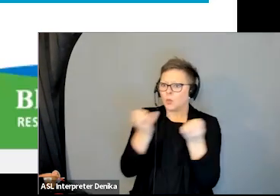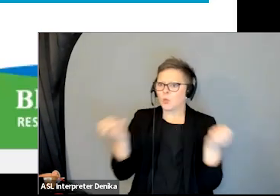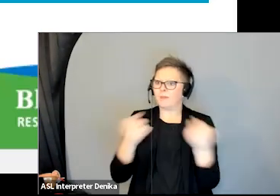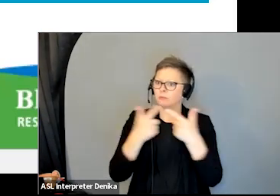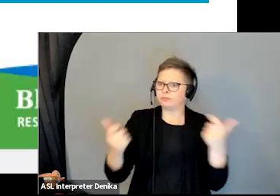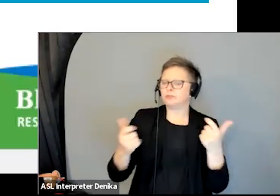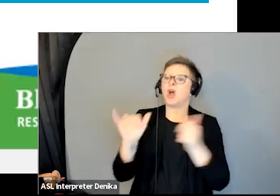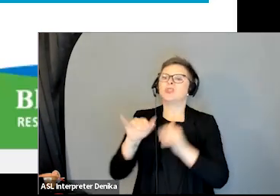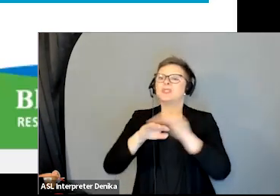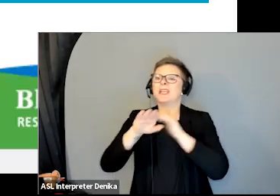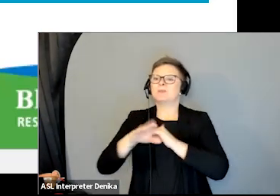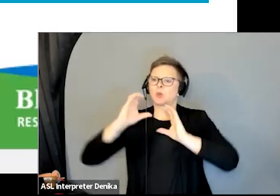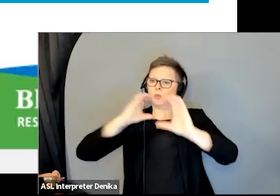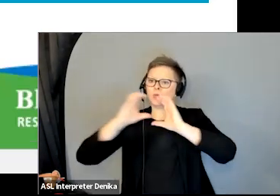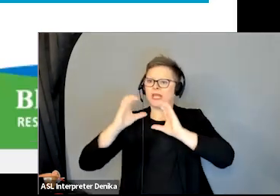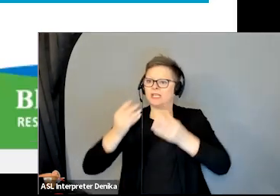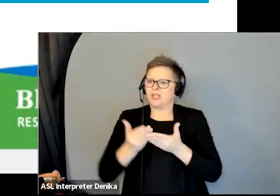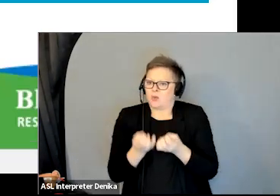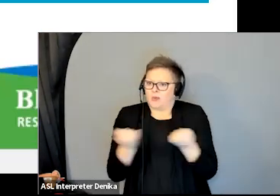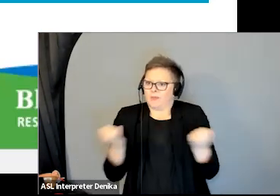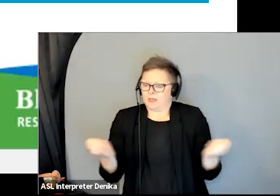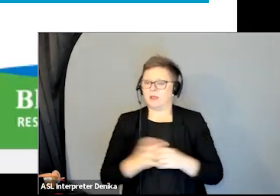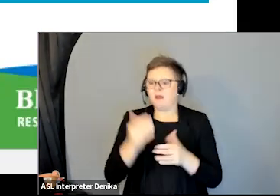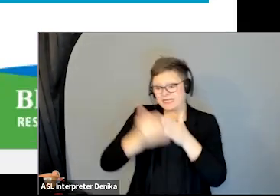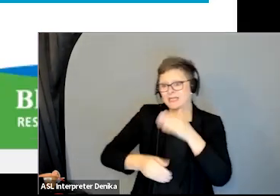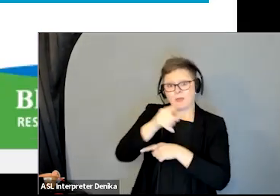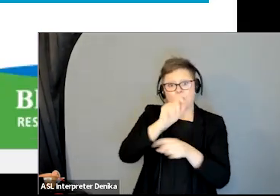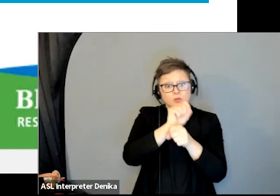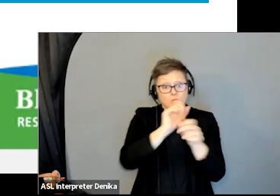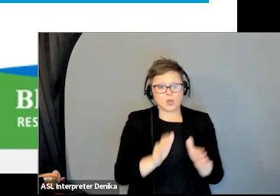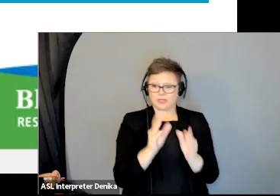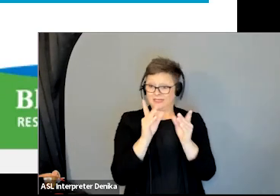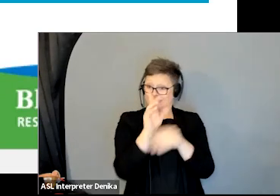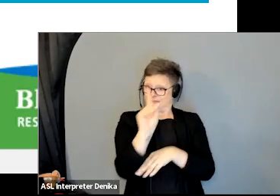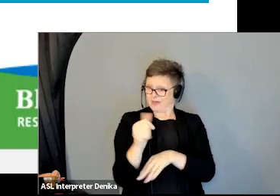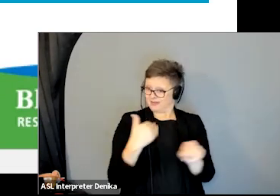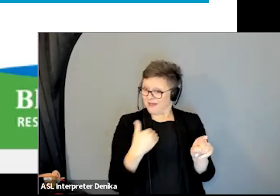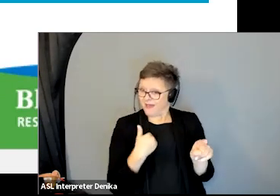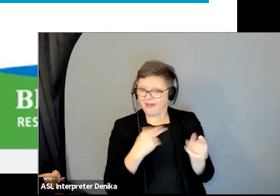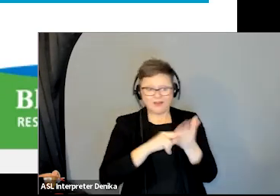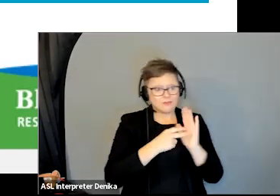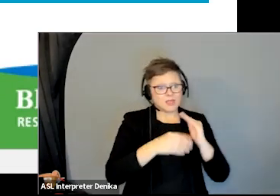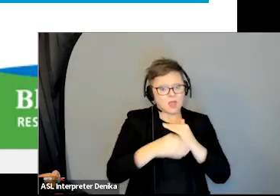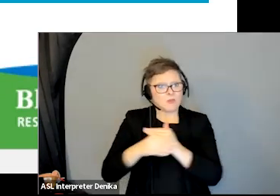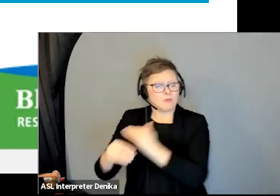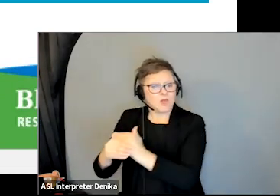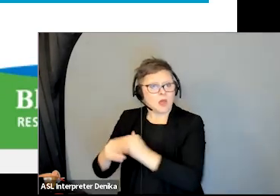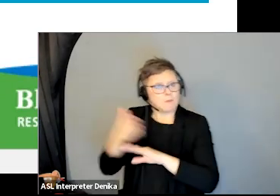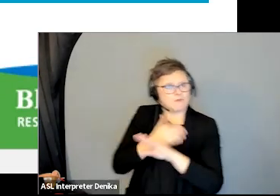communication devices. 3 studies reported that for at least some of these workers with disabilities, these additional requirements were not met.